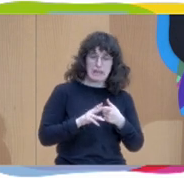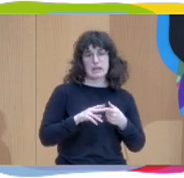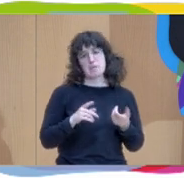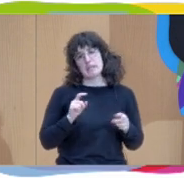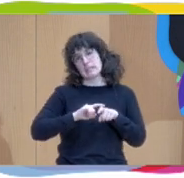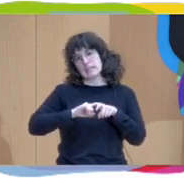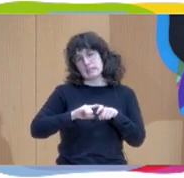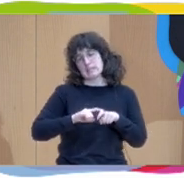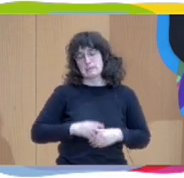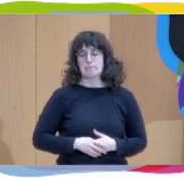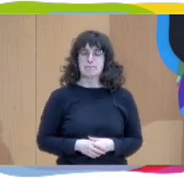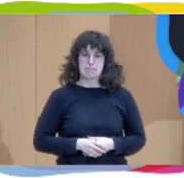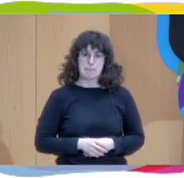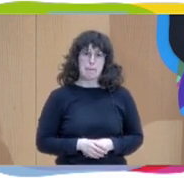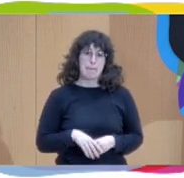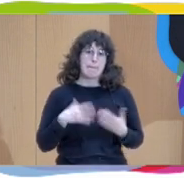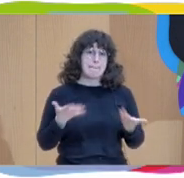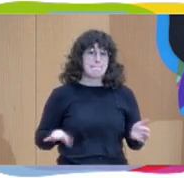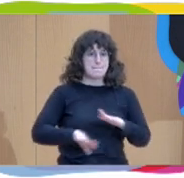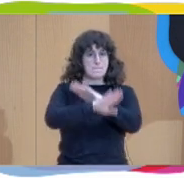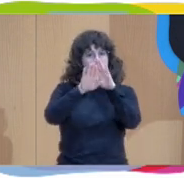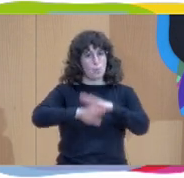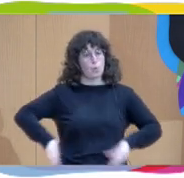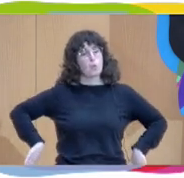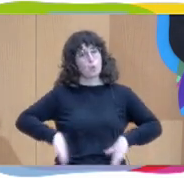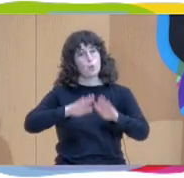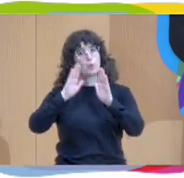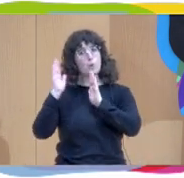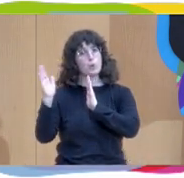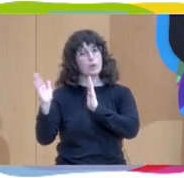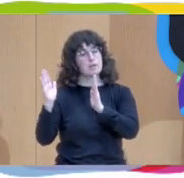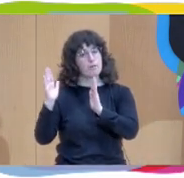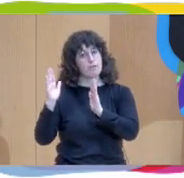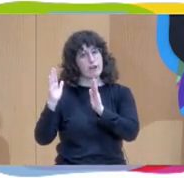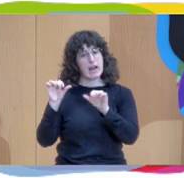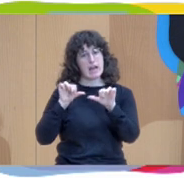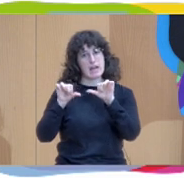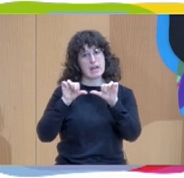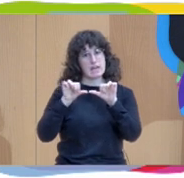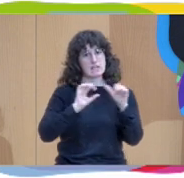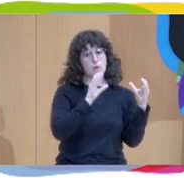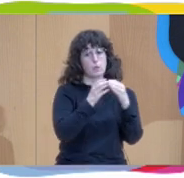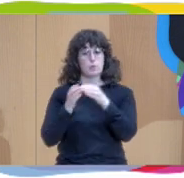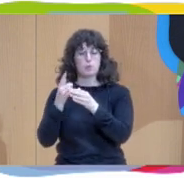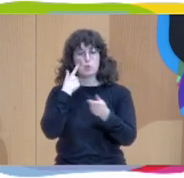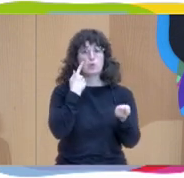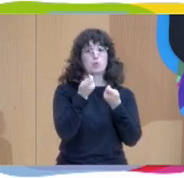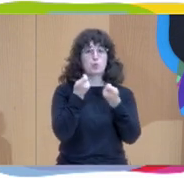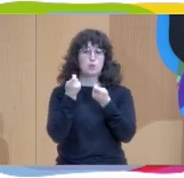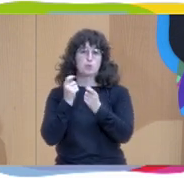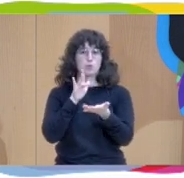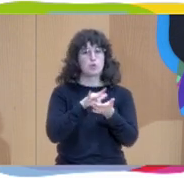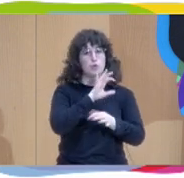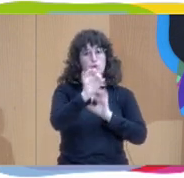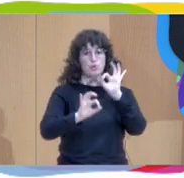And in the last phase of the training course, supervision groups were organized, and these were found really useful for trainees,